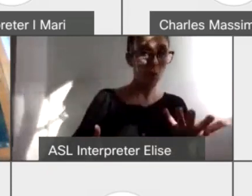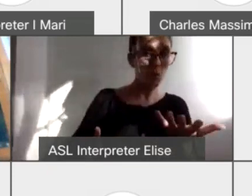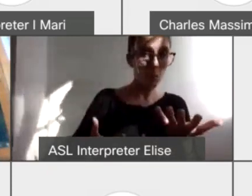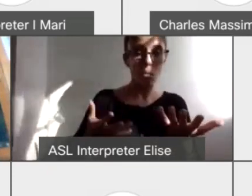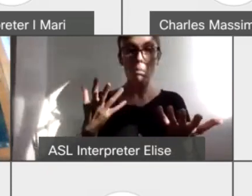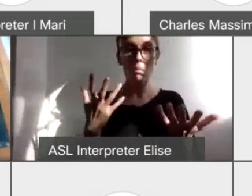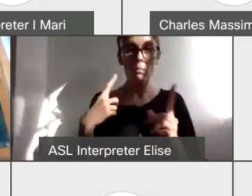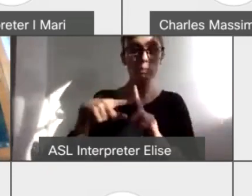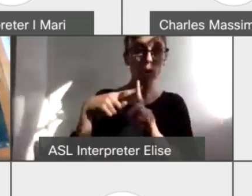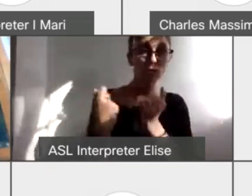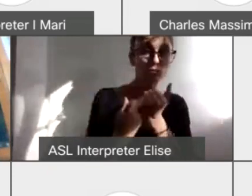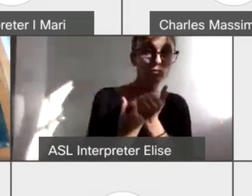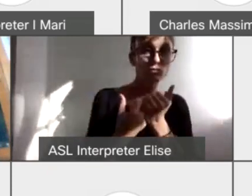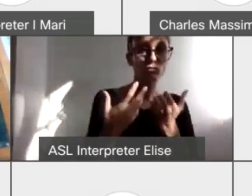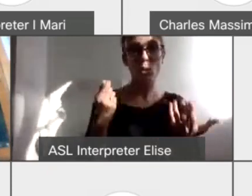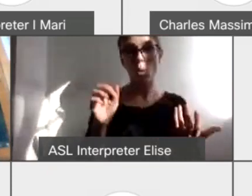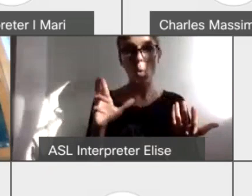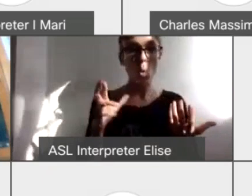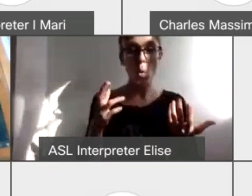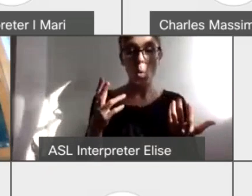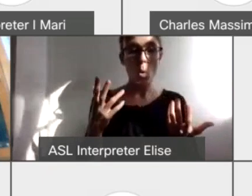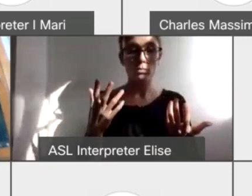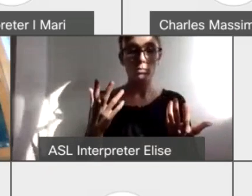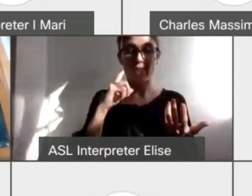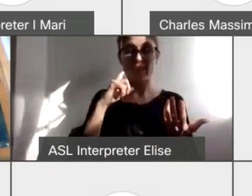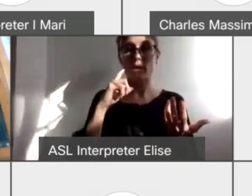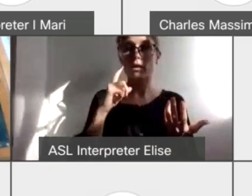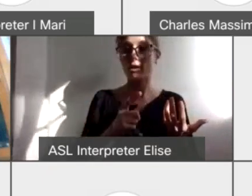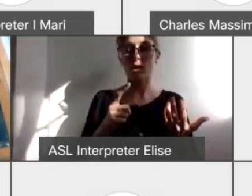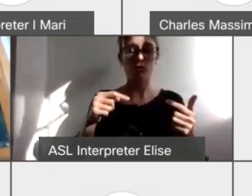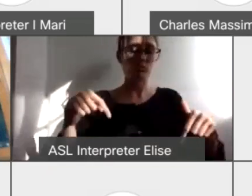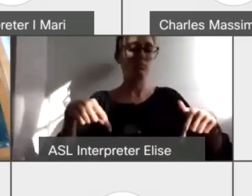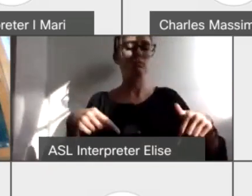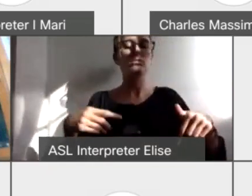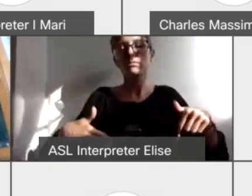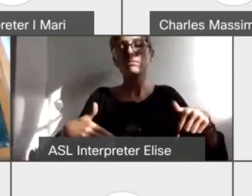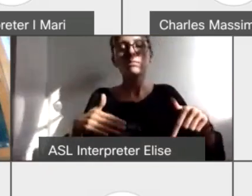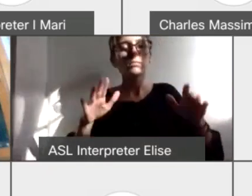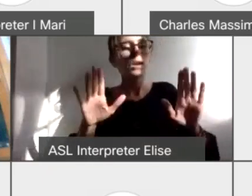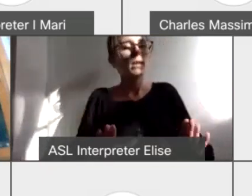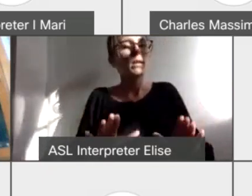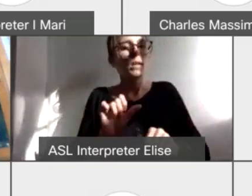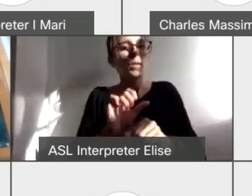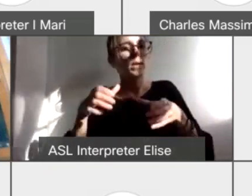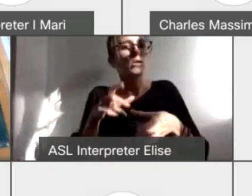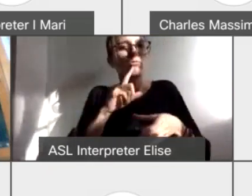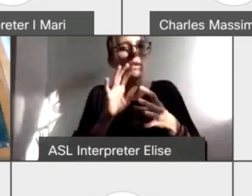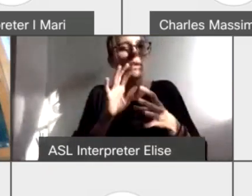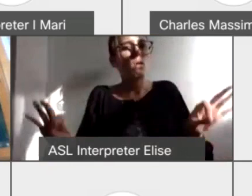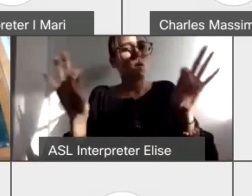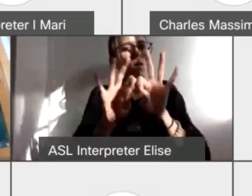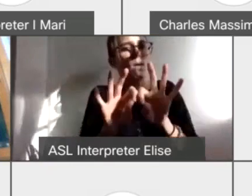positive reinforcements that they're supportive of what's going on. I certainly think that it's tremendous, and the workforce is so critical